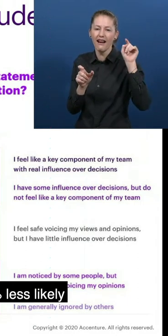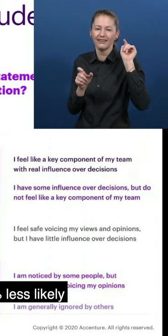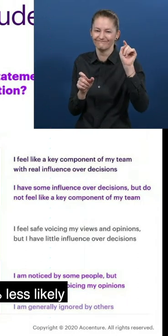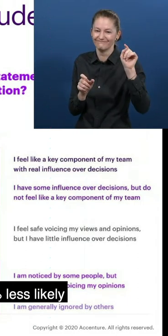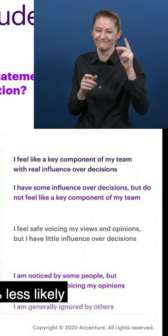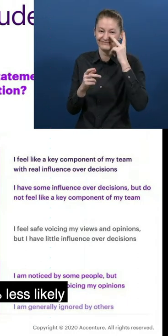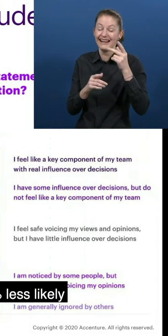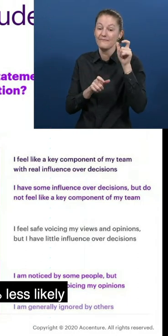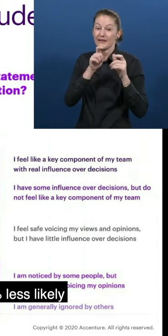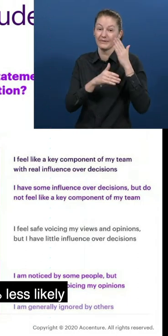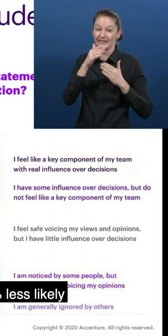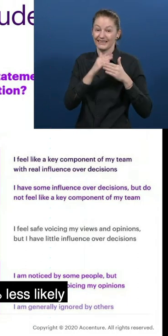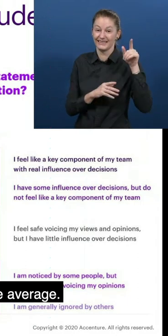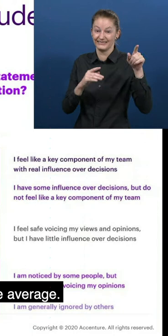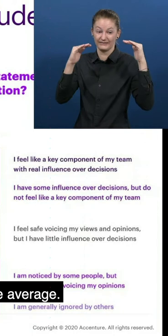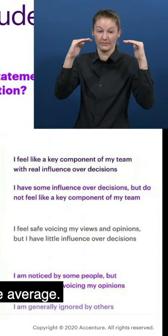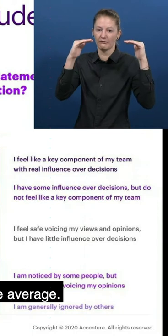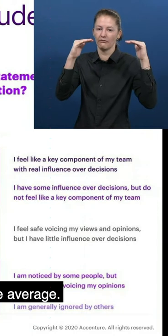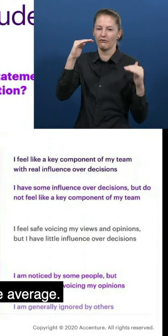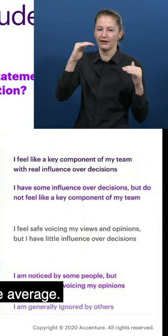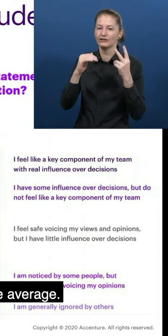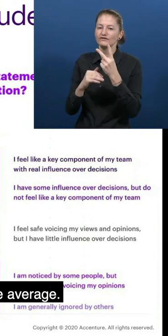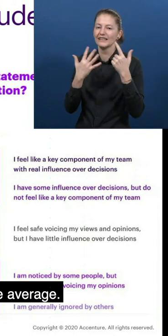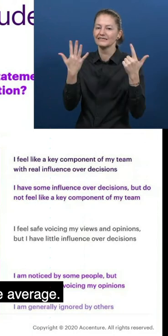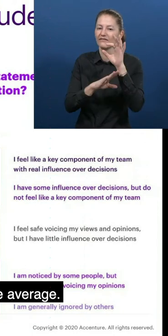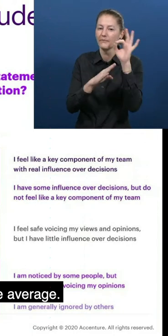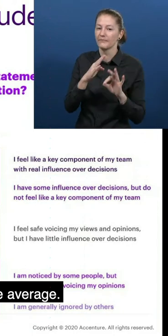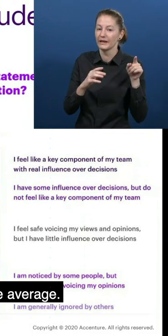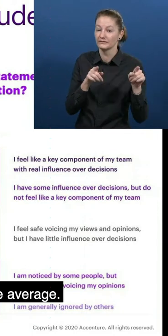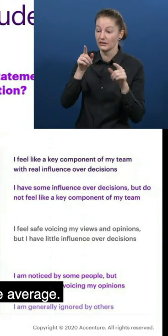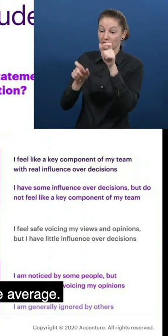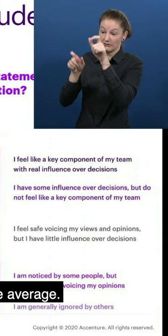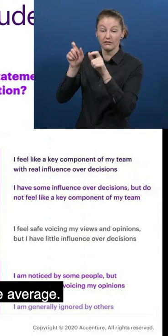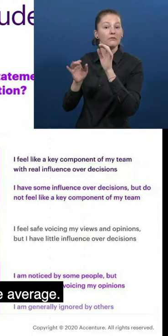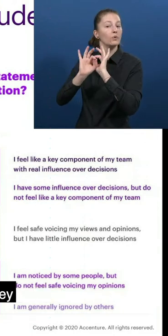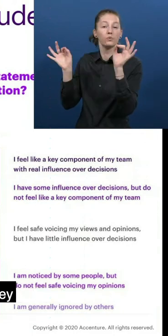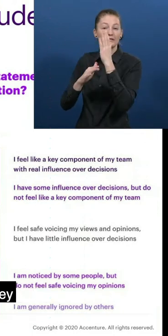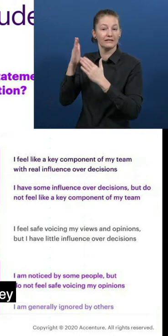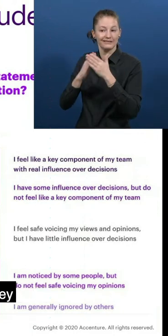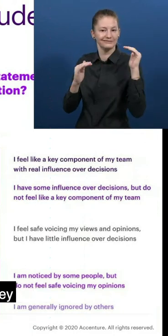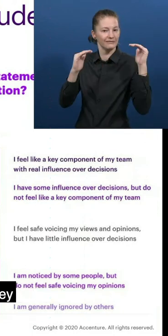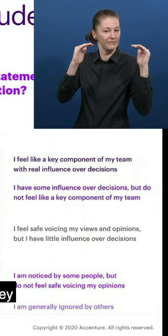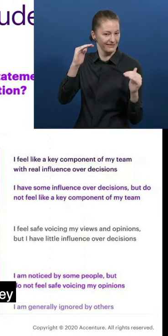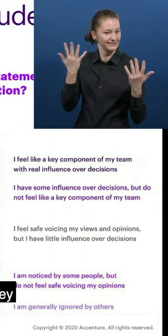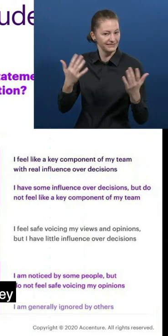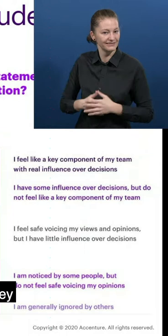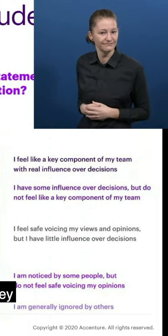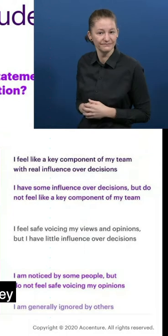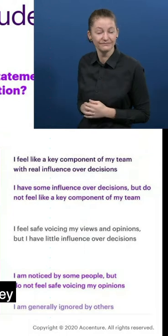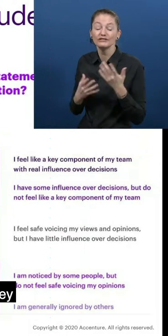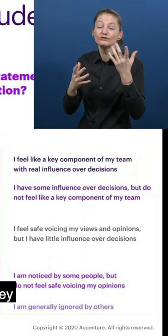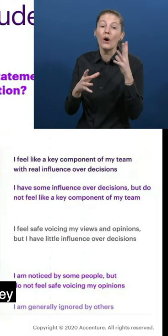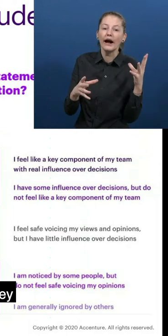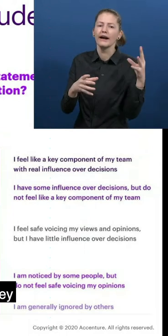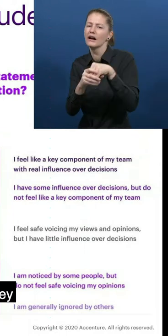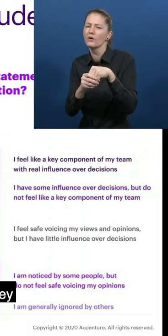27% less likely to feel included in the workplace compared with the average. And by included, we mean they